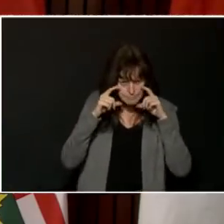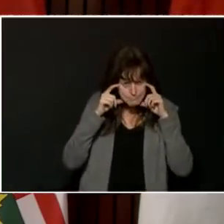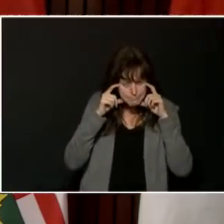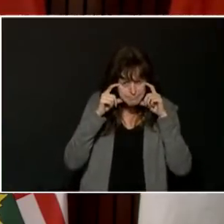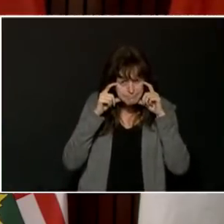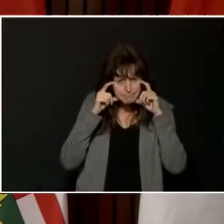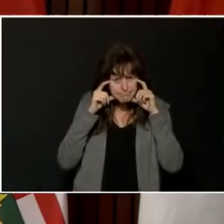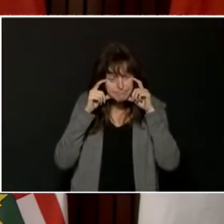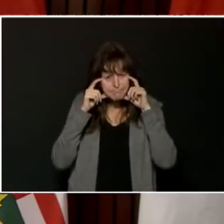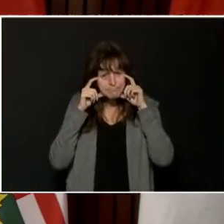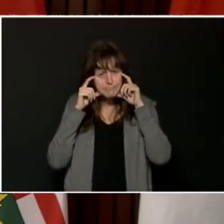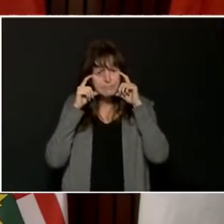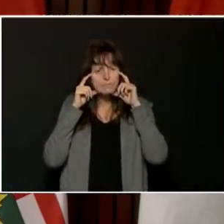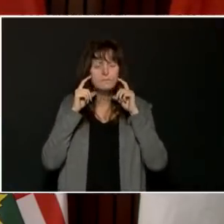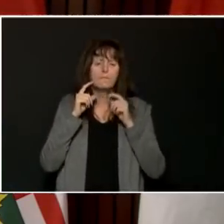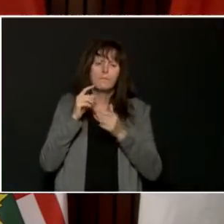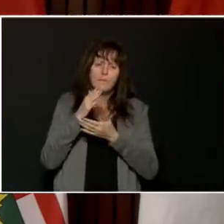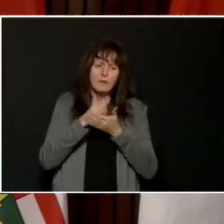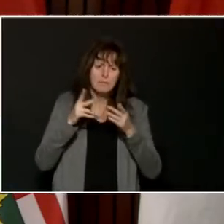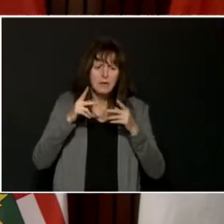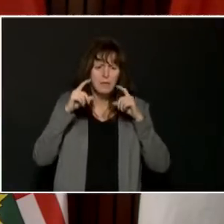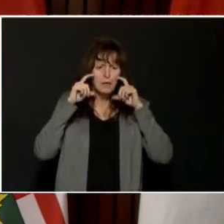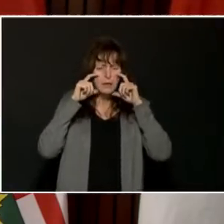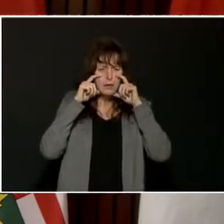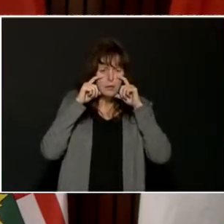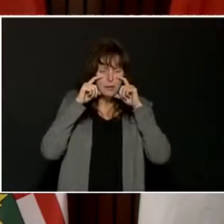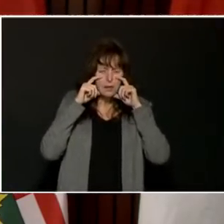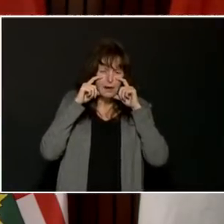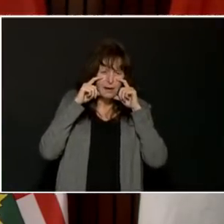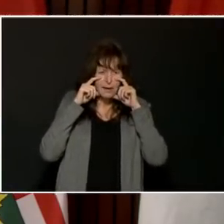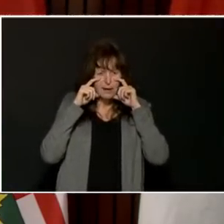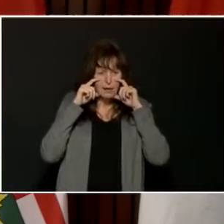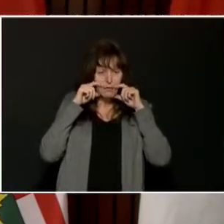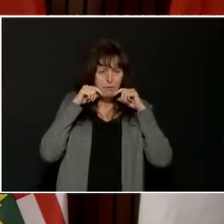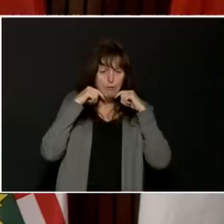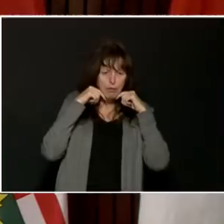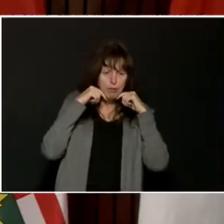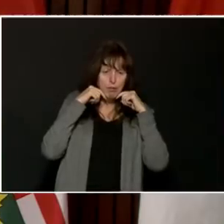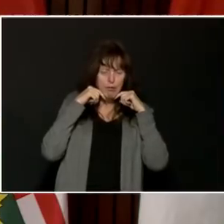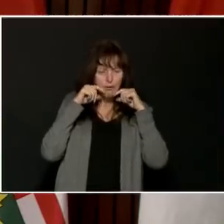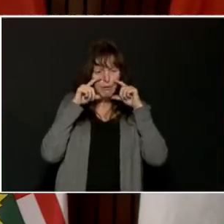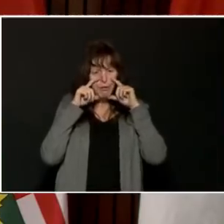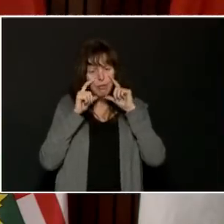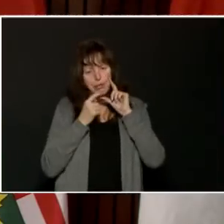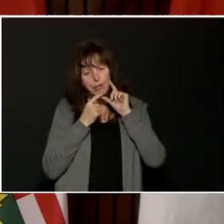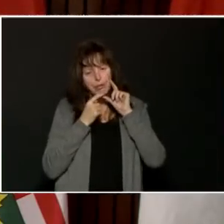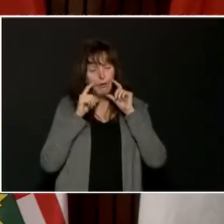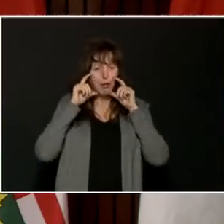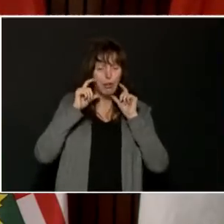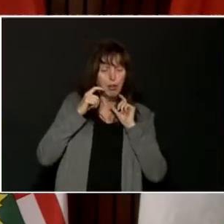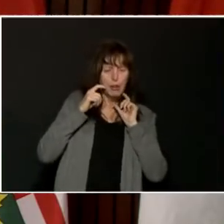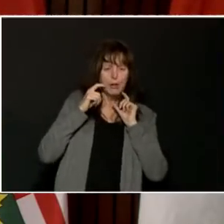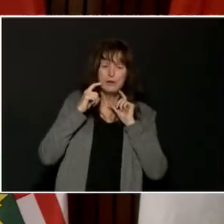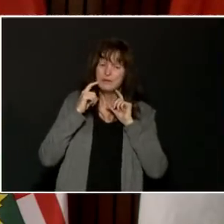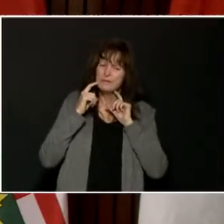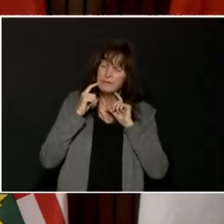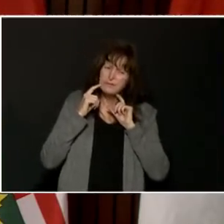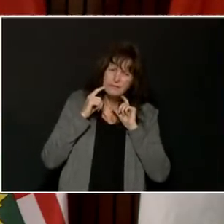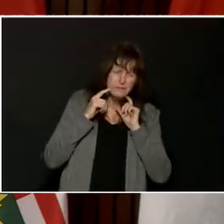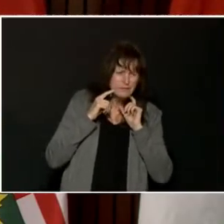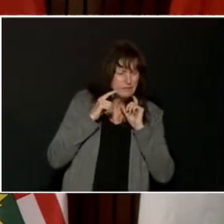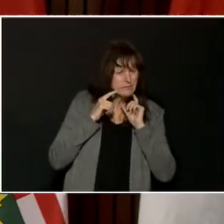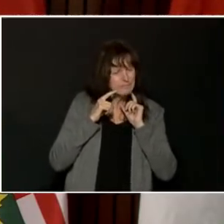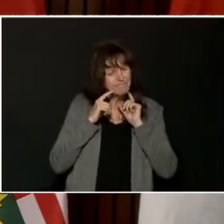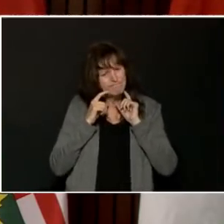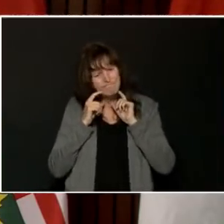diminution in people actually following, wearing a mask properly. It's not really anything any sort of